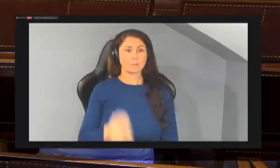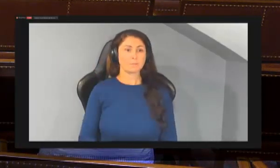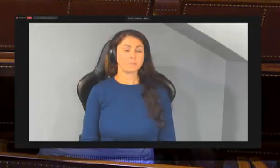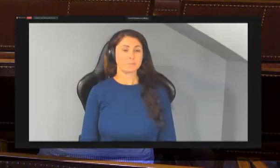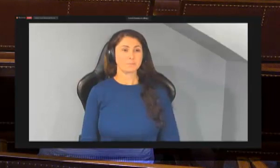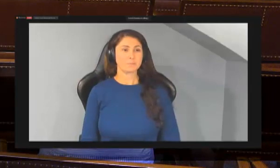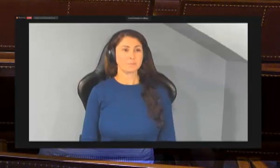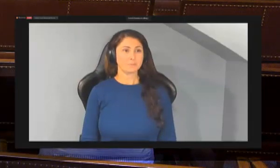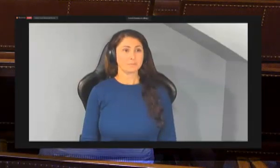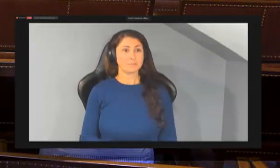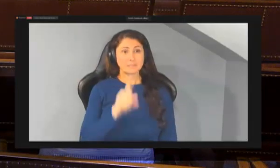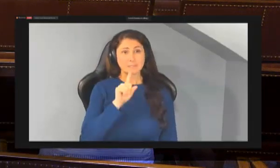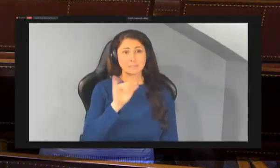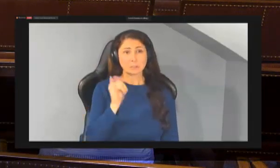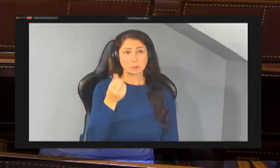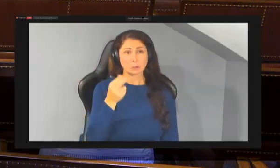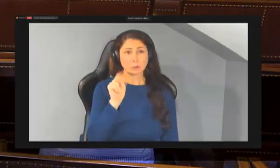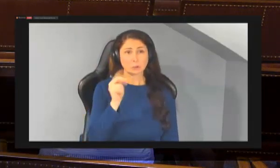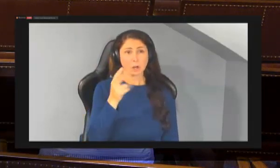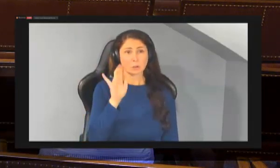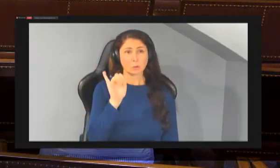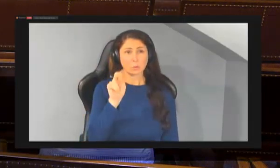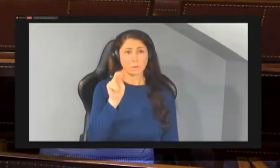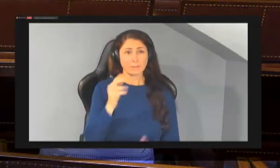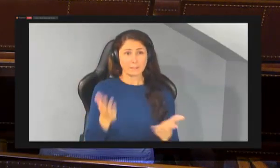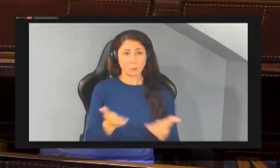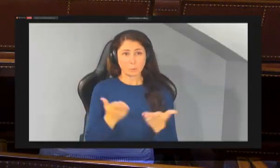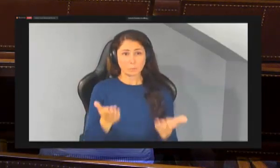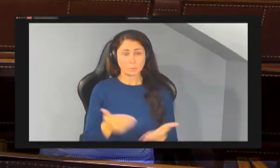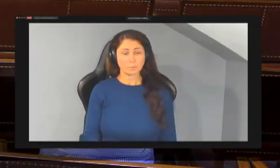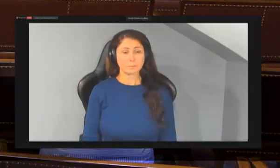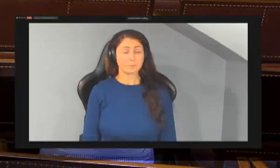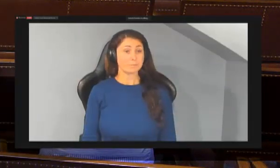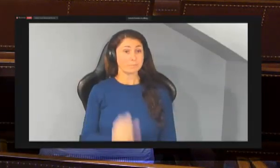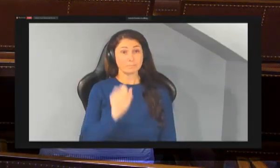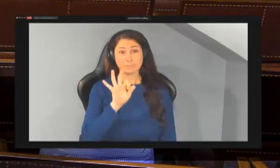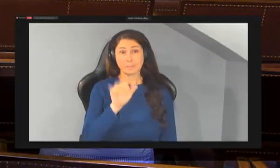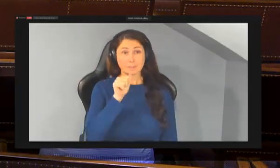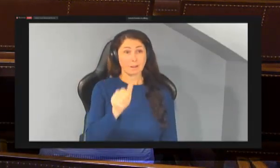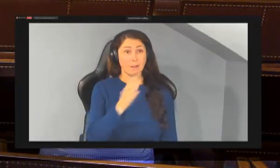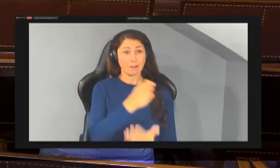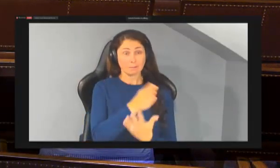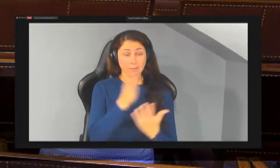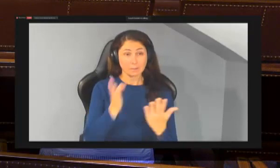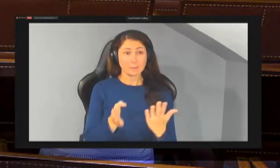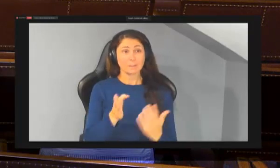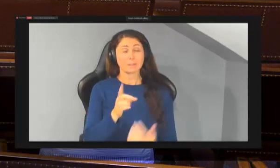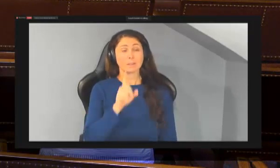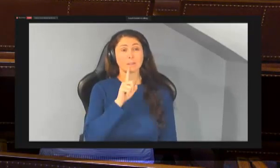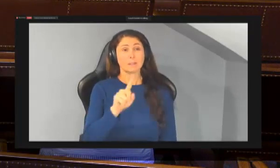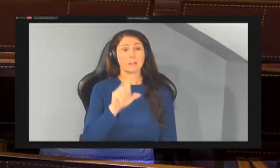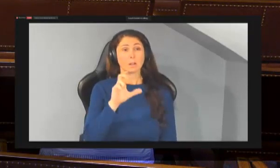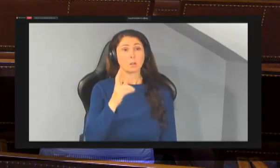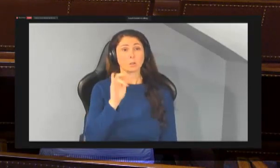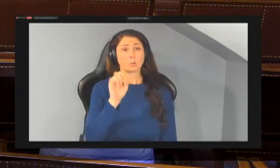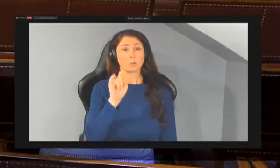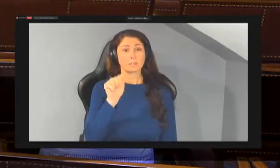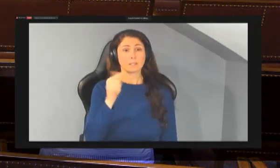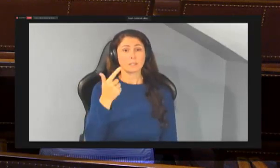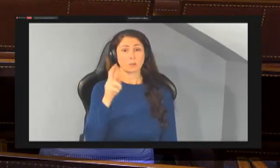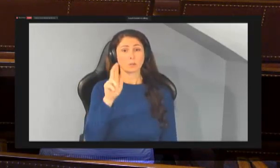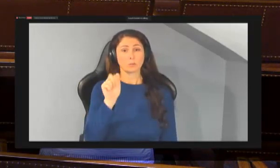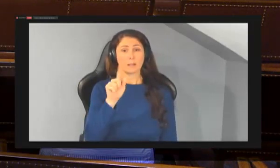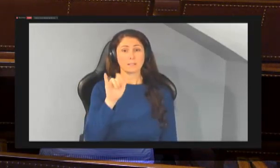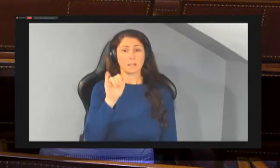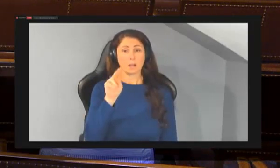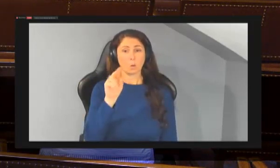Is there a John Griffin with us? If not, our next registered speaker is Christina Graziano.